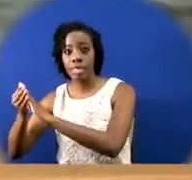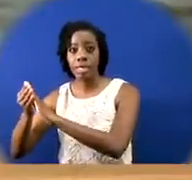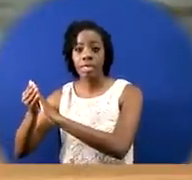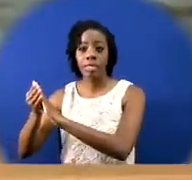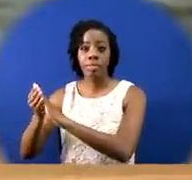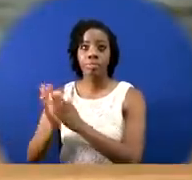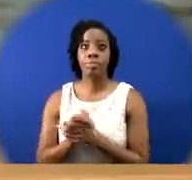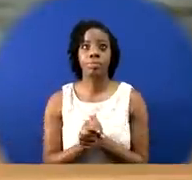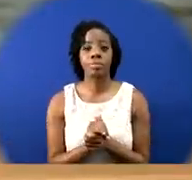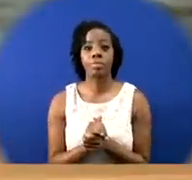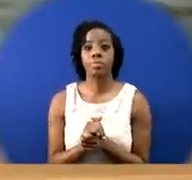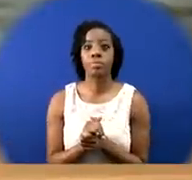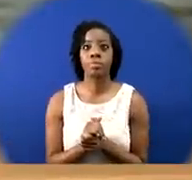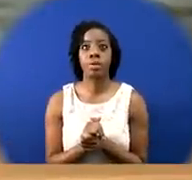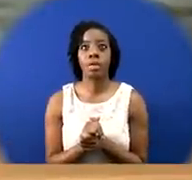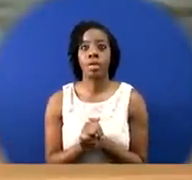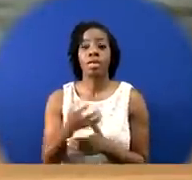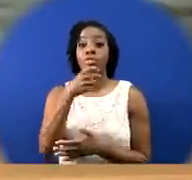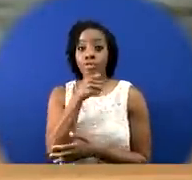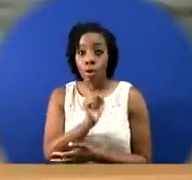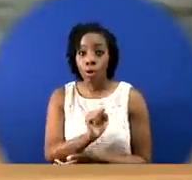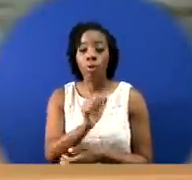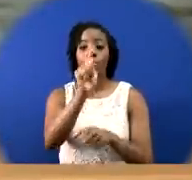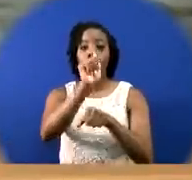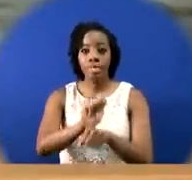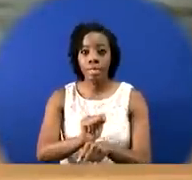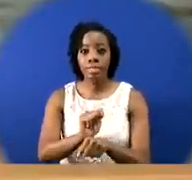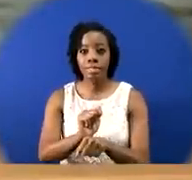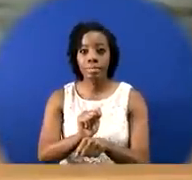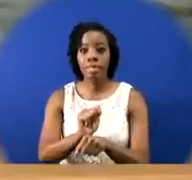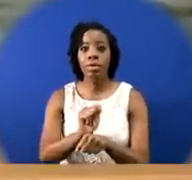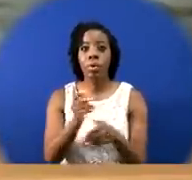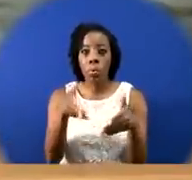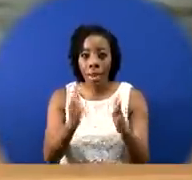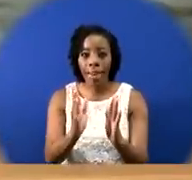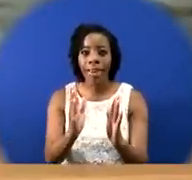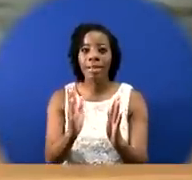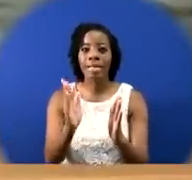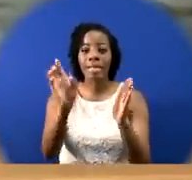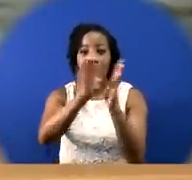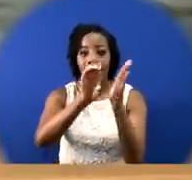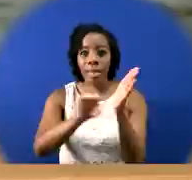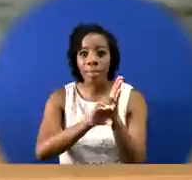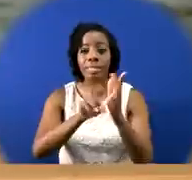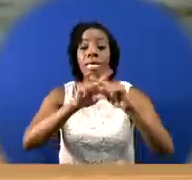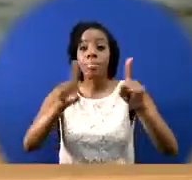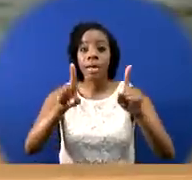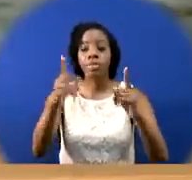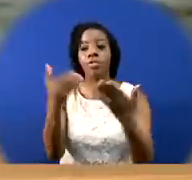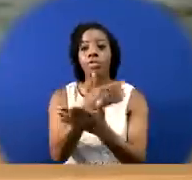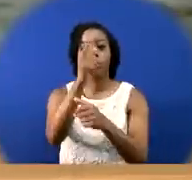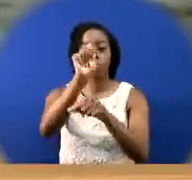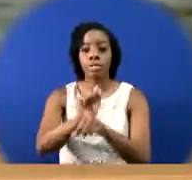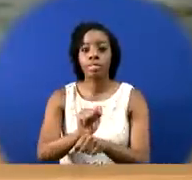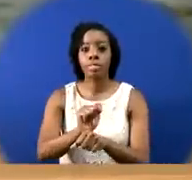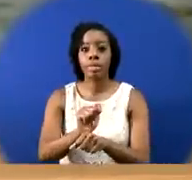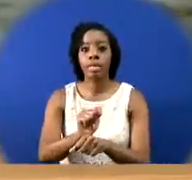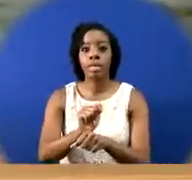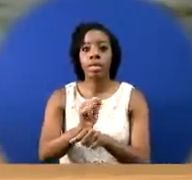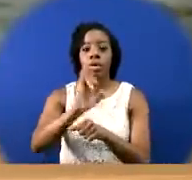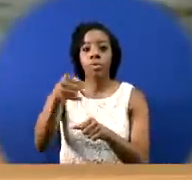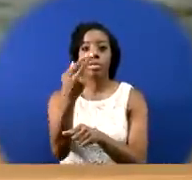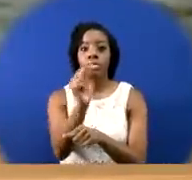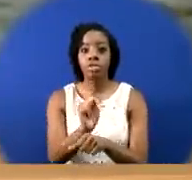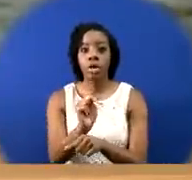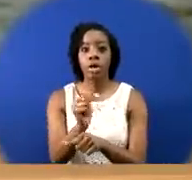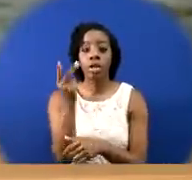away. That was the Old Testament system. That was the Old Testament system. But by the time you get to the New Testament, when John